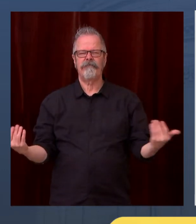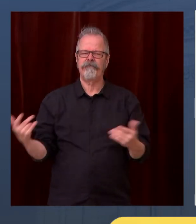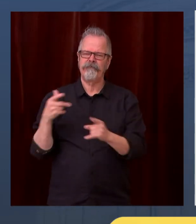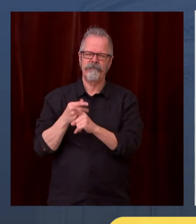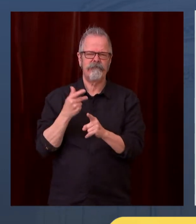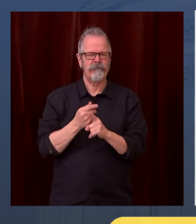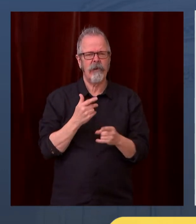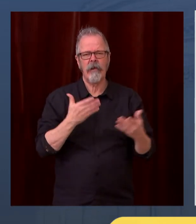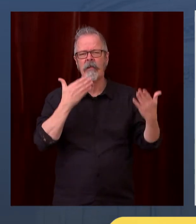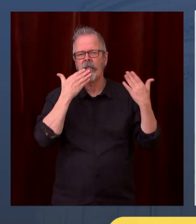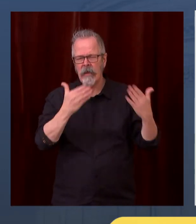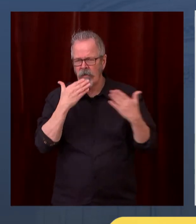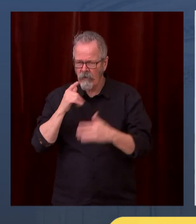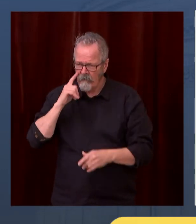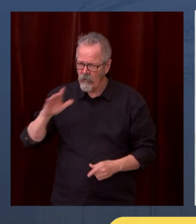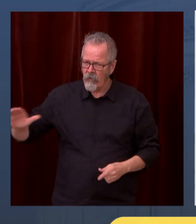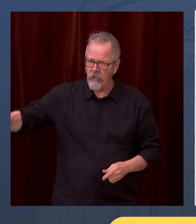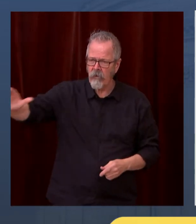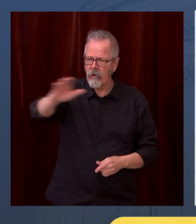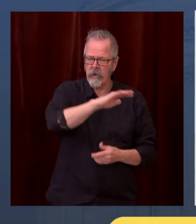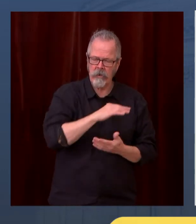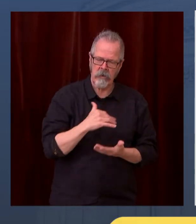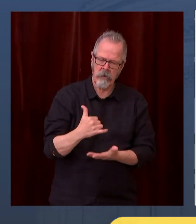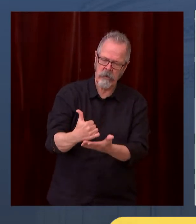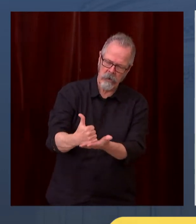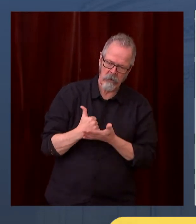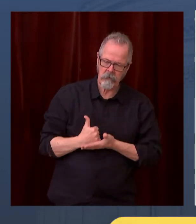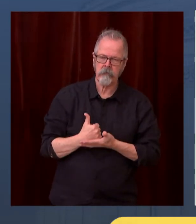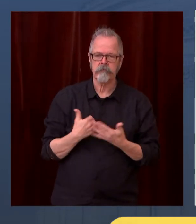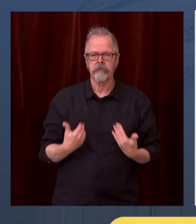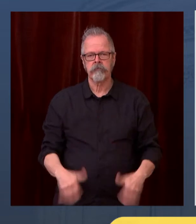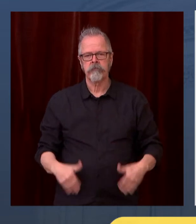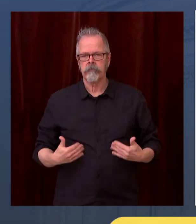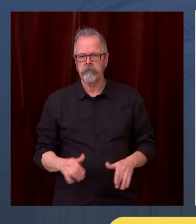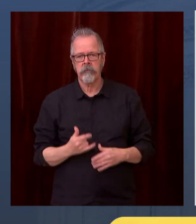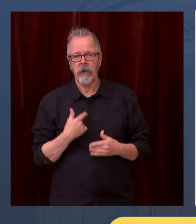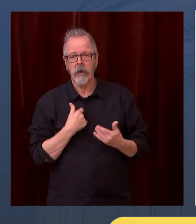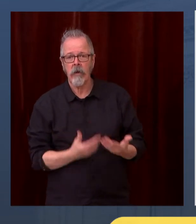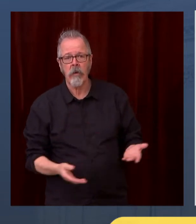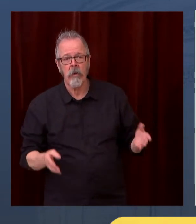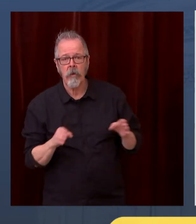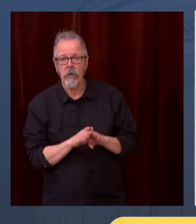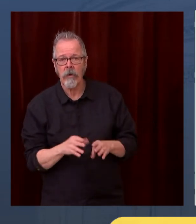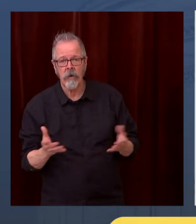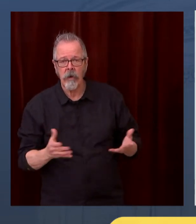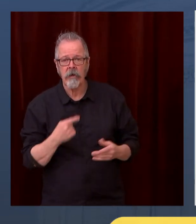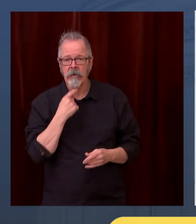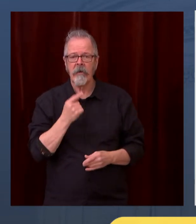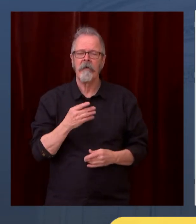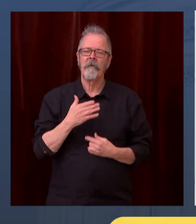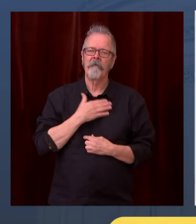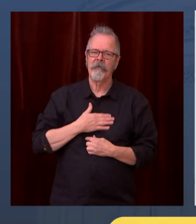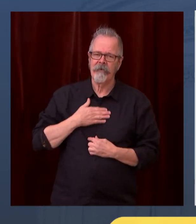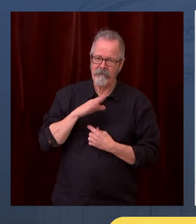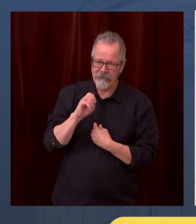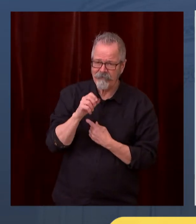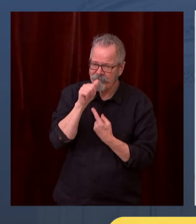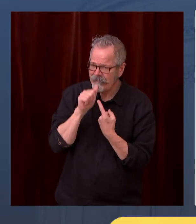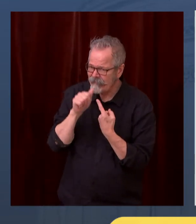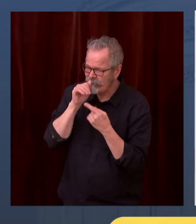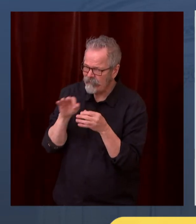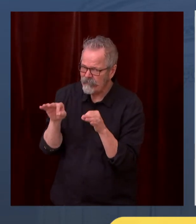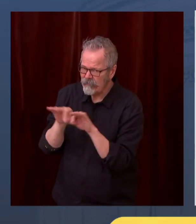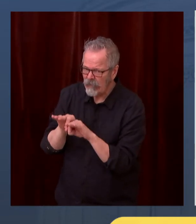them again. So let me close by saying our message to the people of Washington right now is patience. Please have patience.